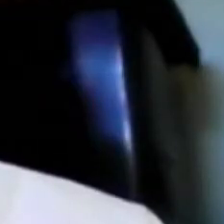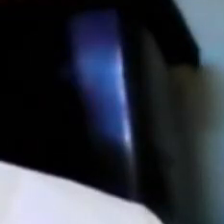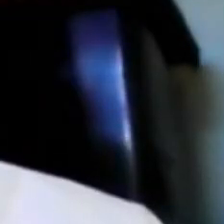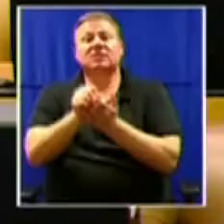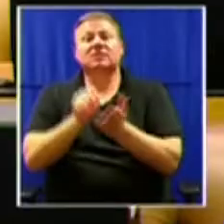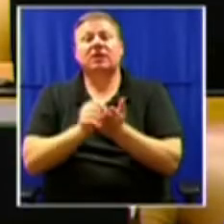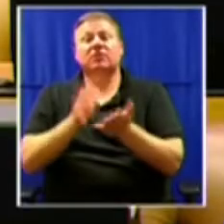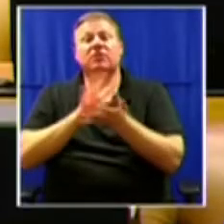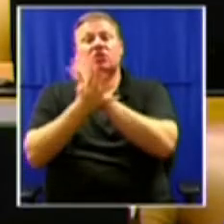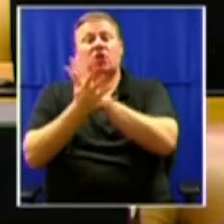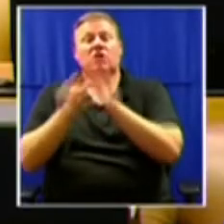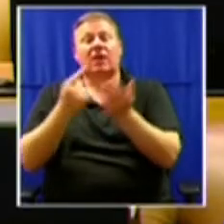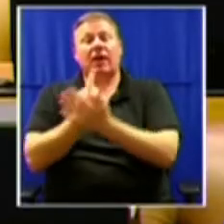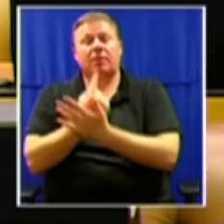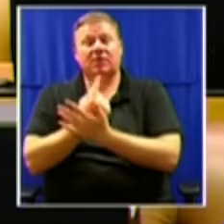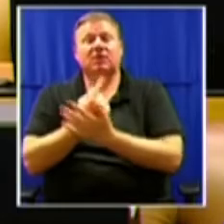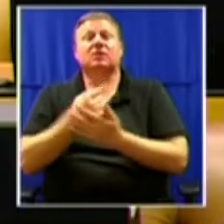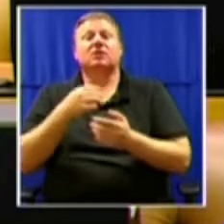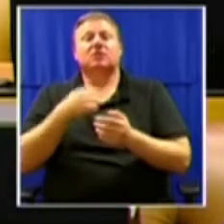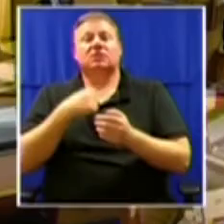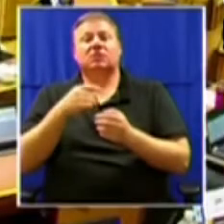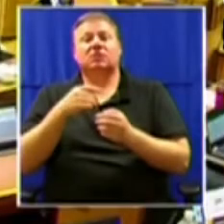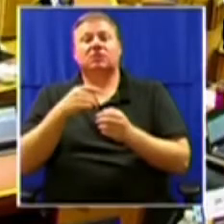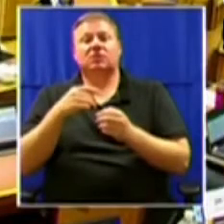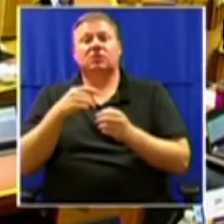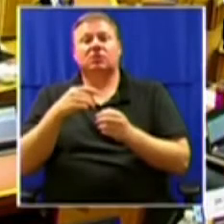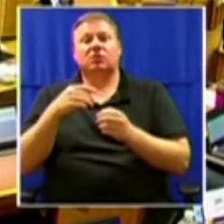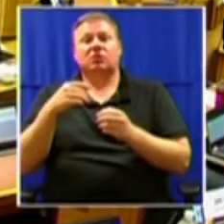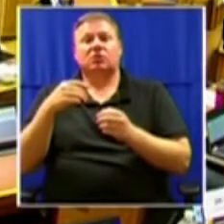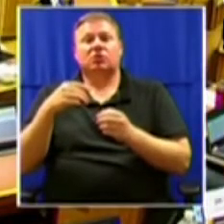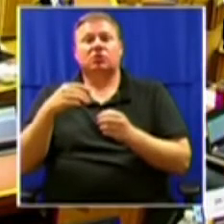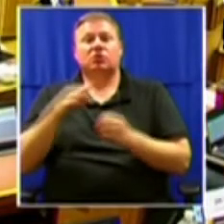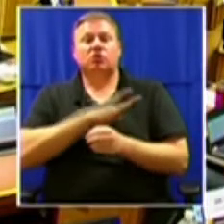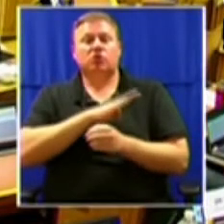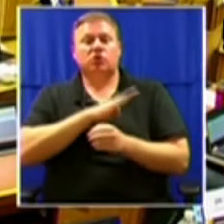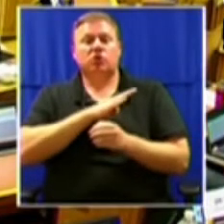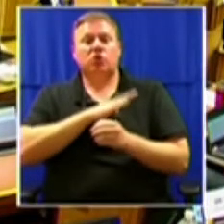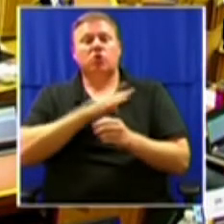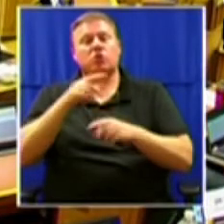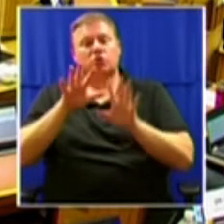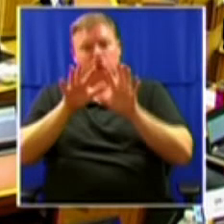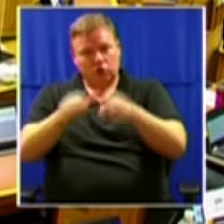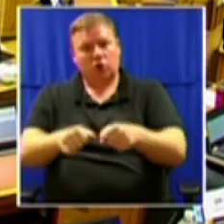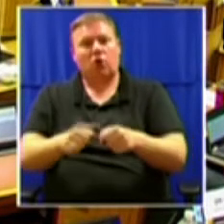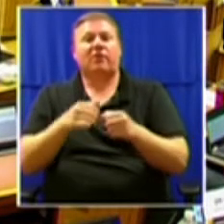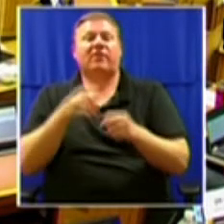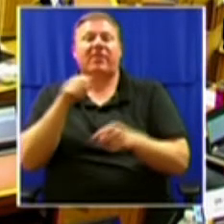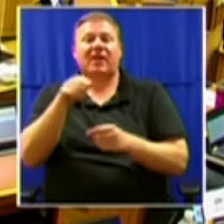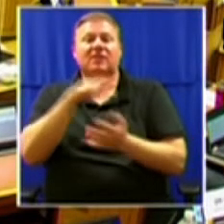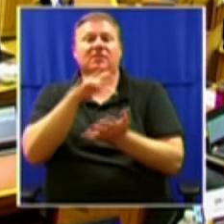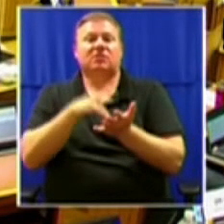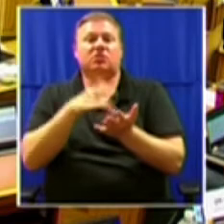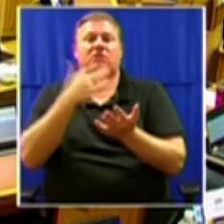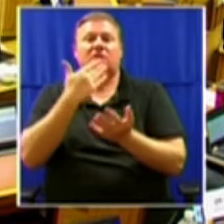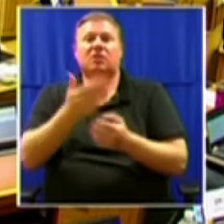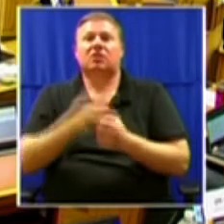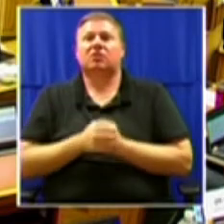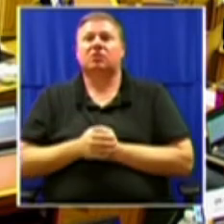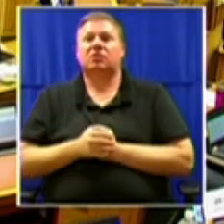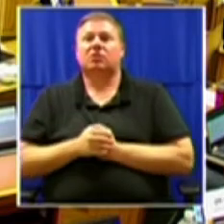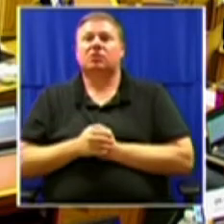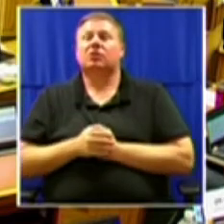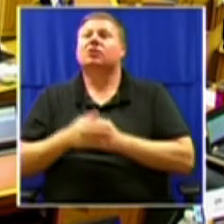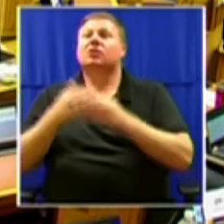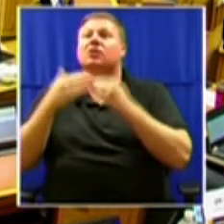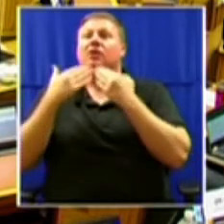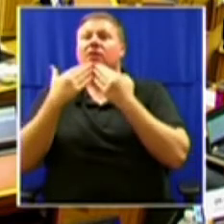an arrangement, Honourable Chair. Thank you very much. Yeah, thank you, Honourable Minister. I now recognize the Honourable Marais.